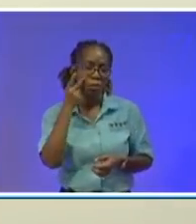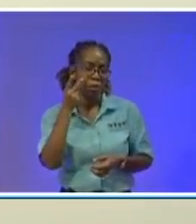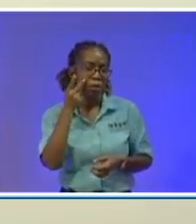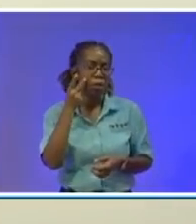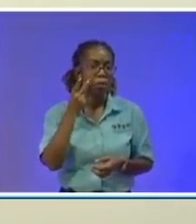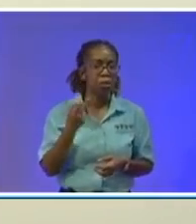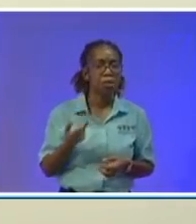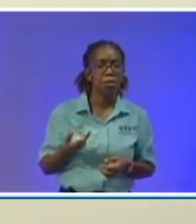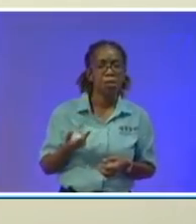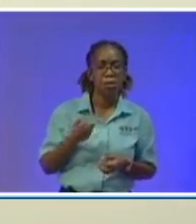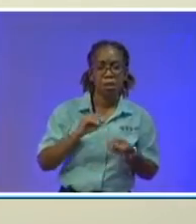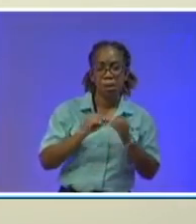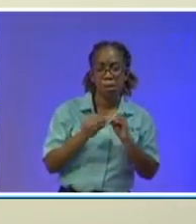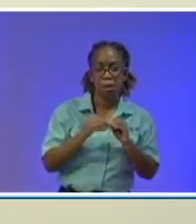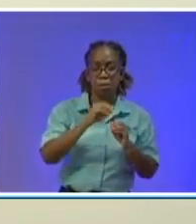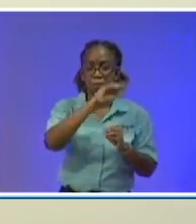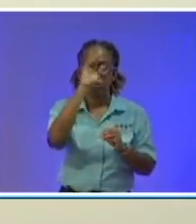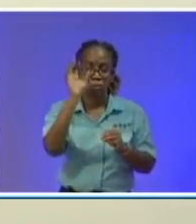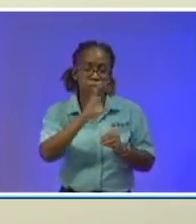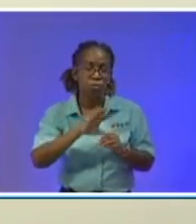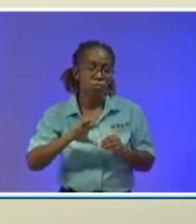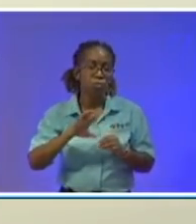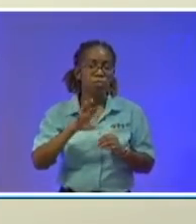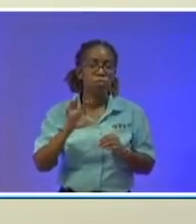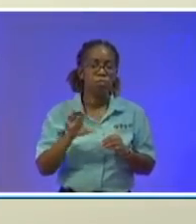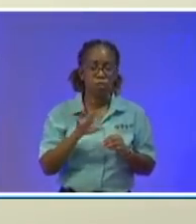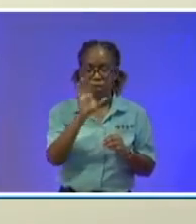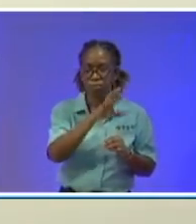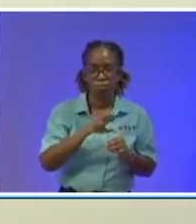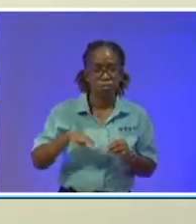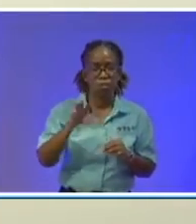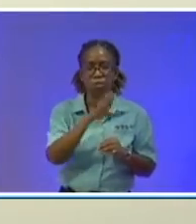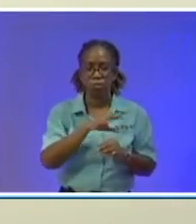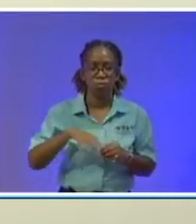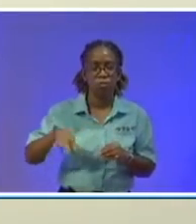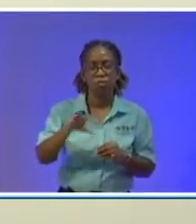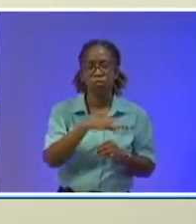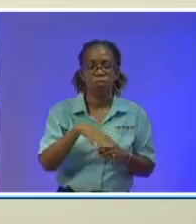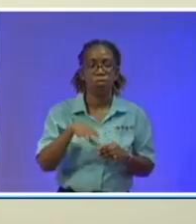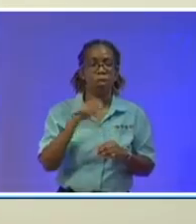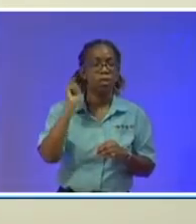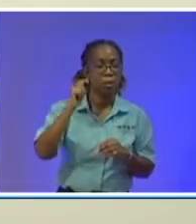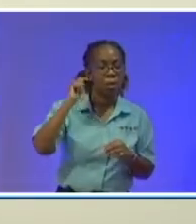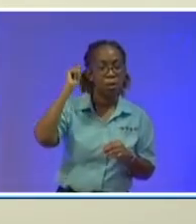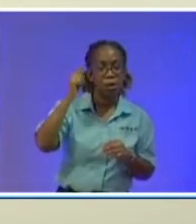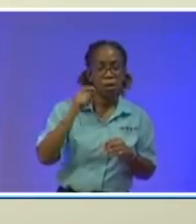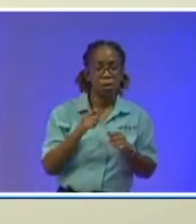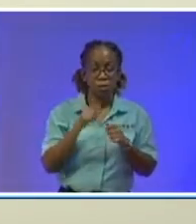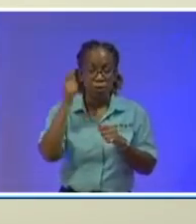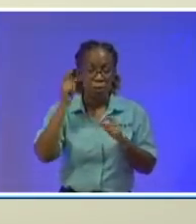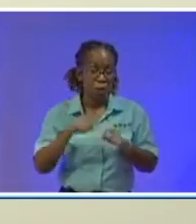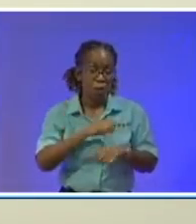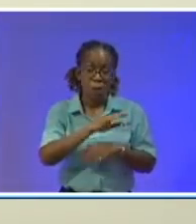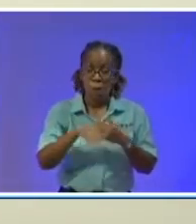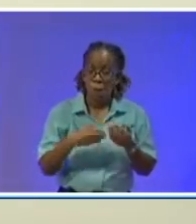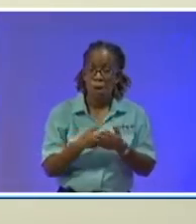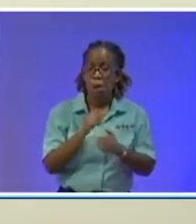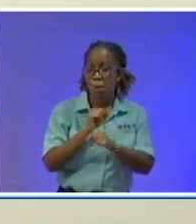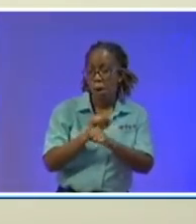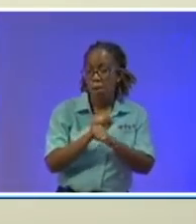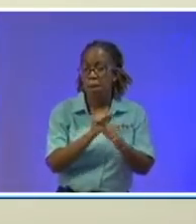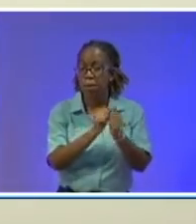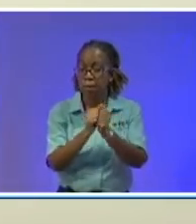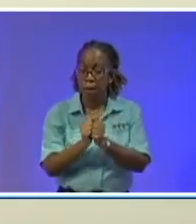media, and we want to thank the media for those questions. Remember that we must all work together to reduce the spread of this